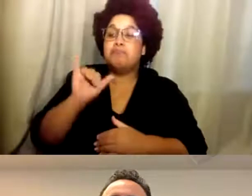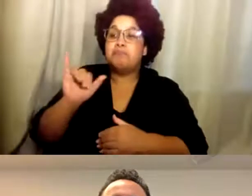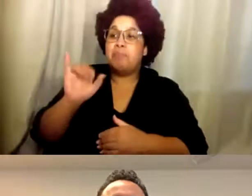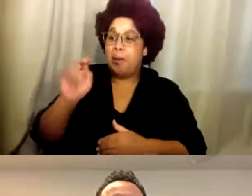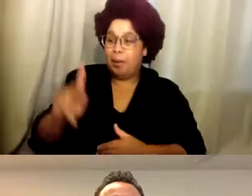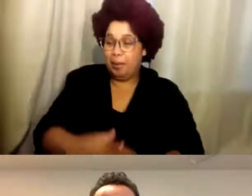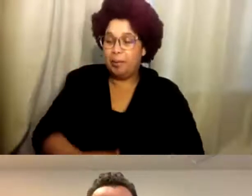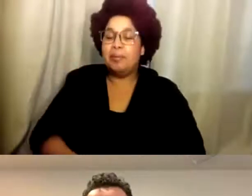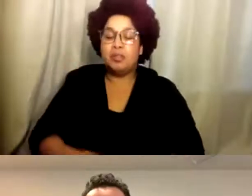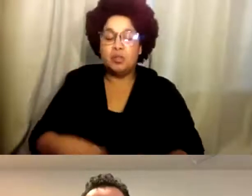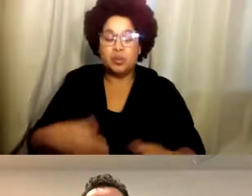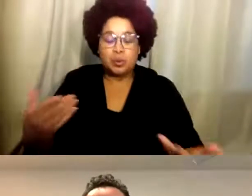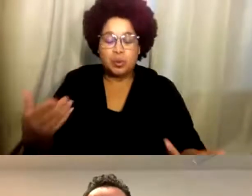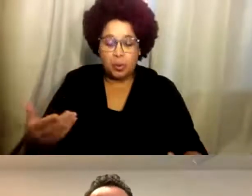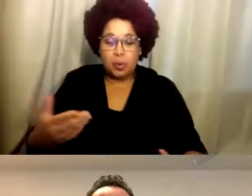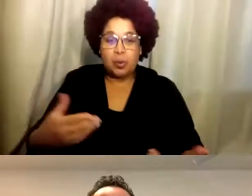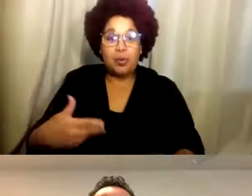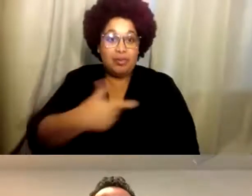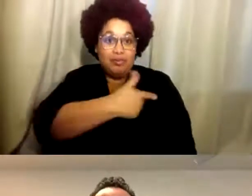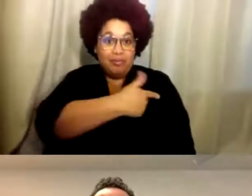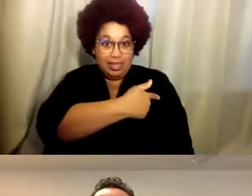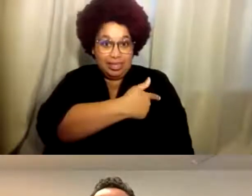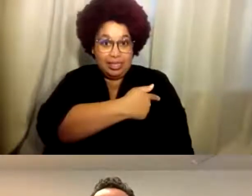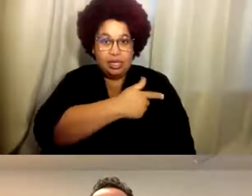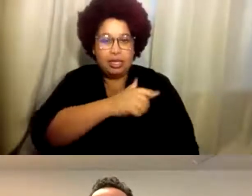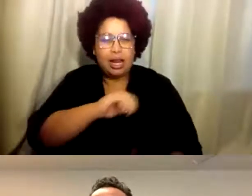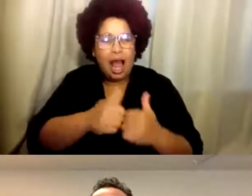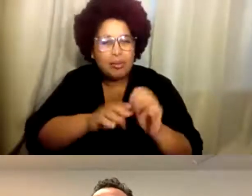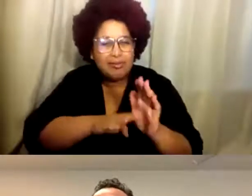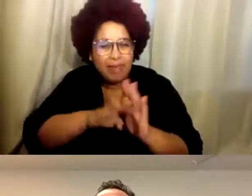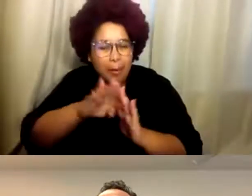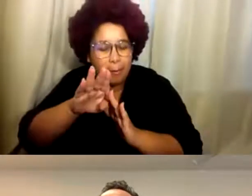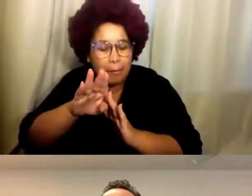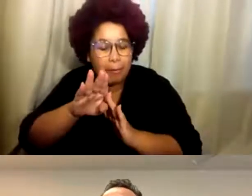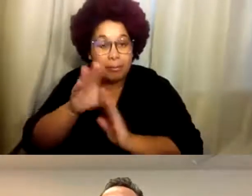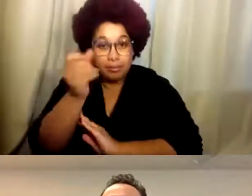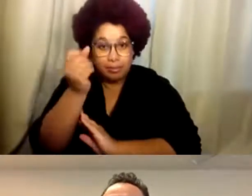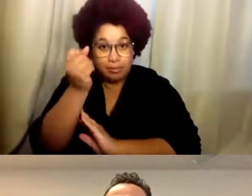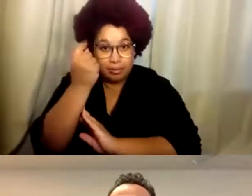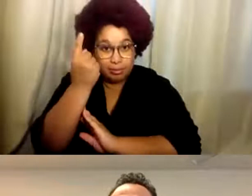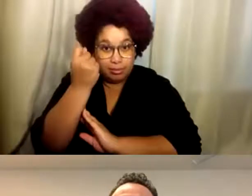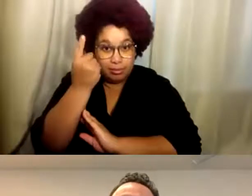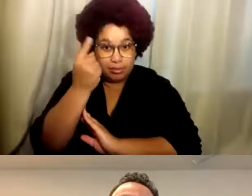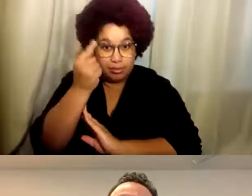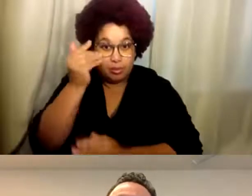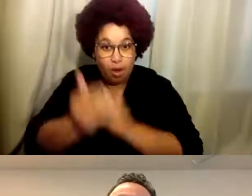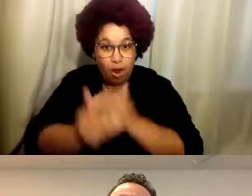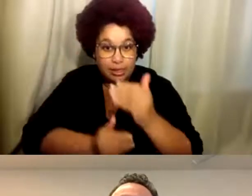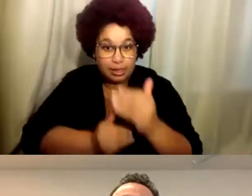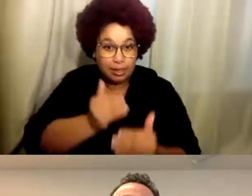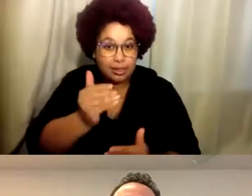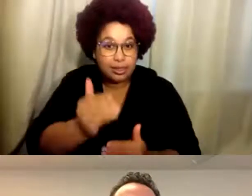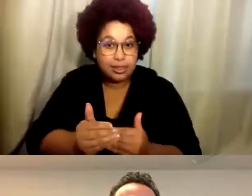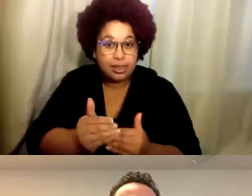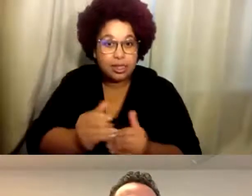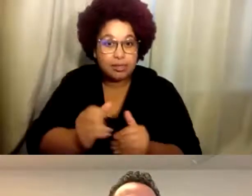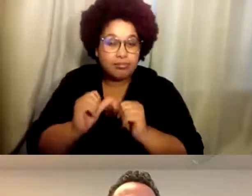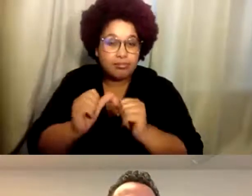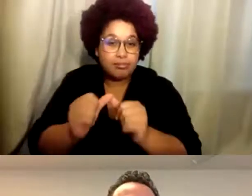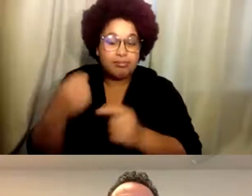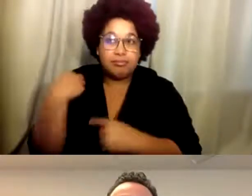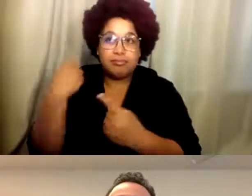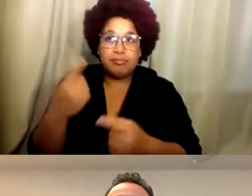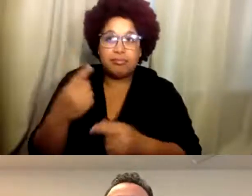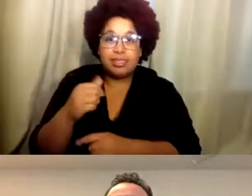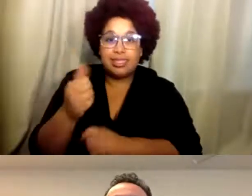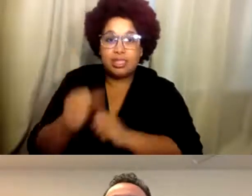the vaccine, the way that the vaccines are developed has actually been, that process has been ongoing for the past